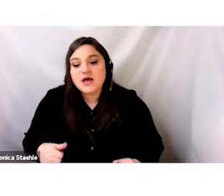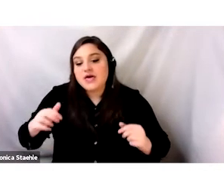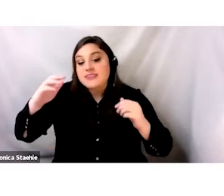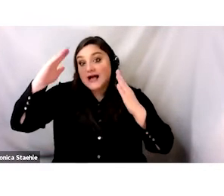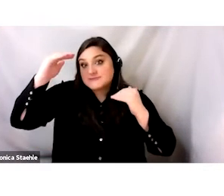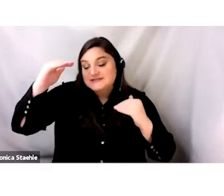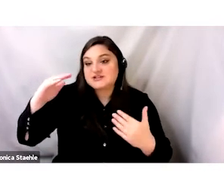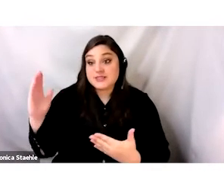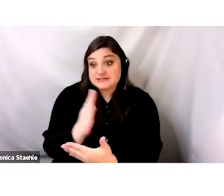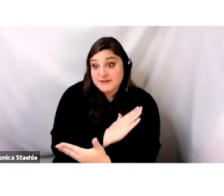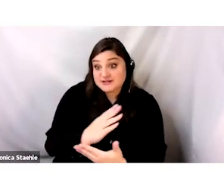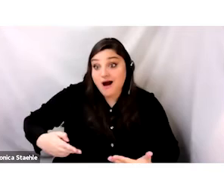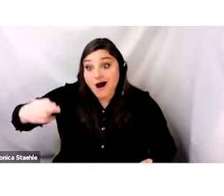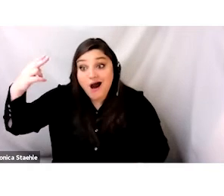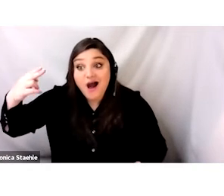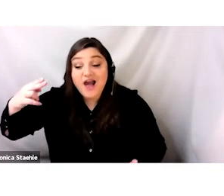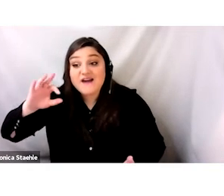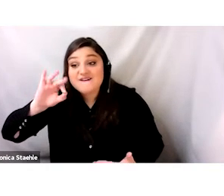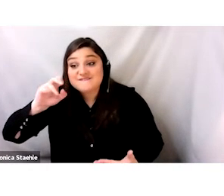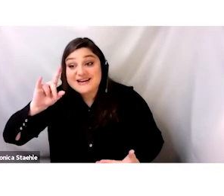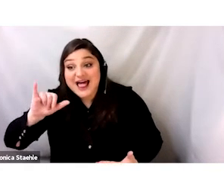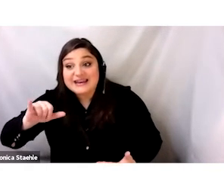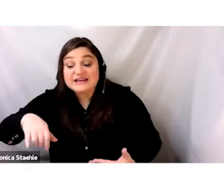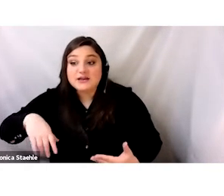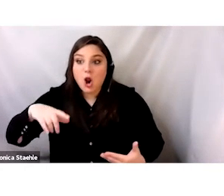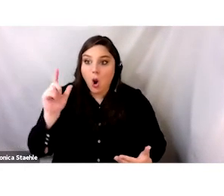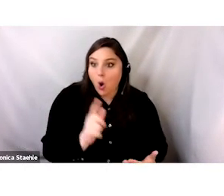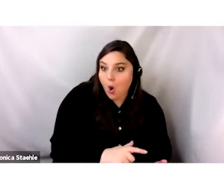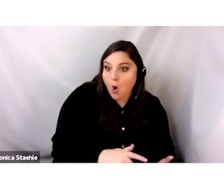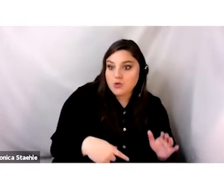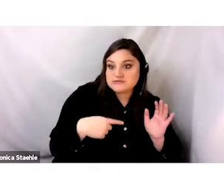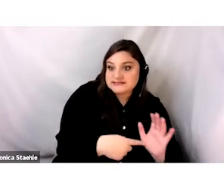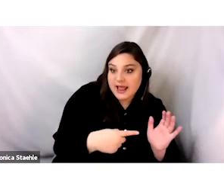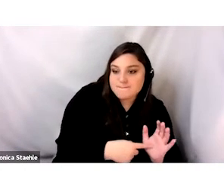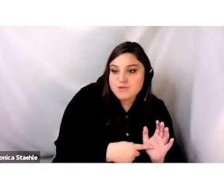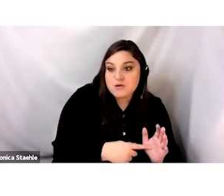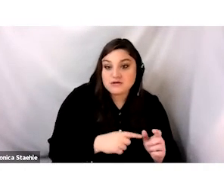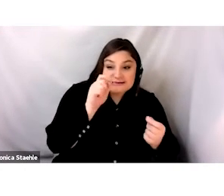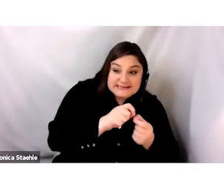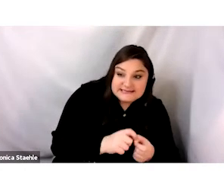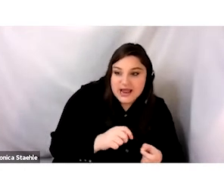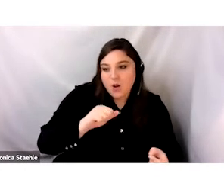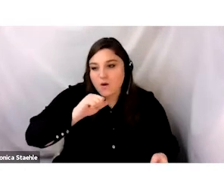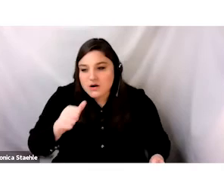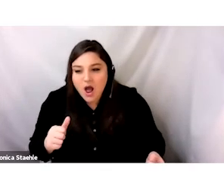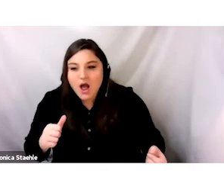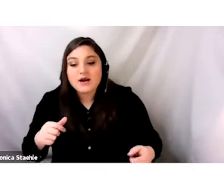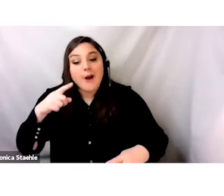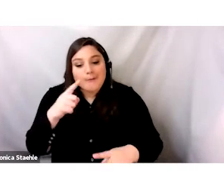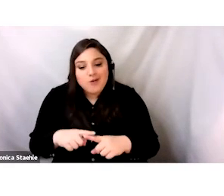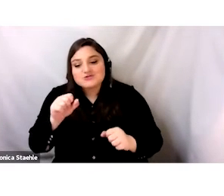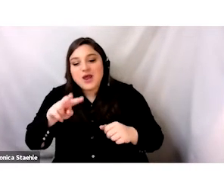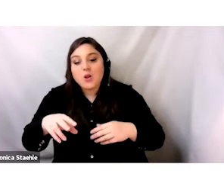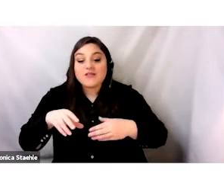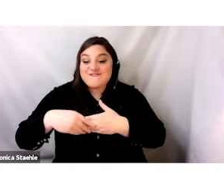It could be along functionality and the spectrum of that low to high. It also could be around the flexibility of the prototype and the spectrum